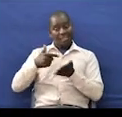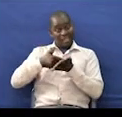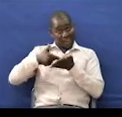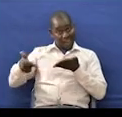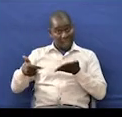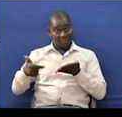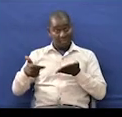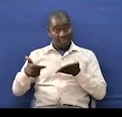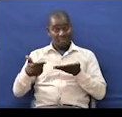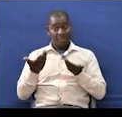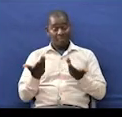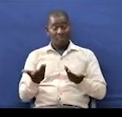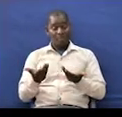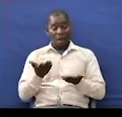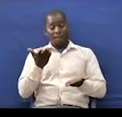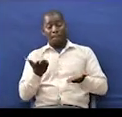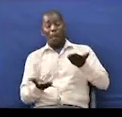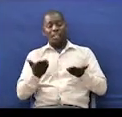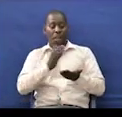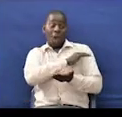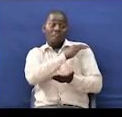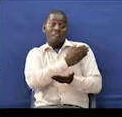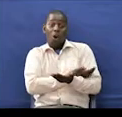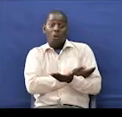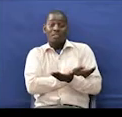that moment of force